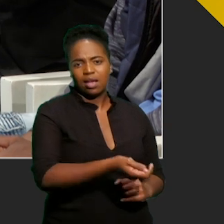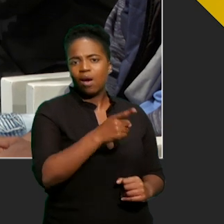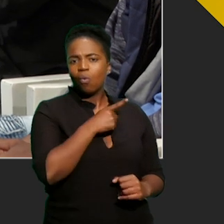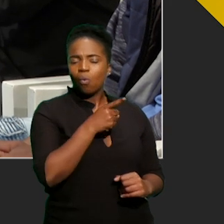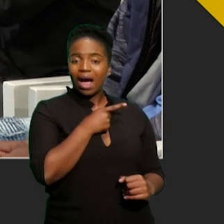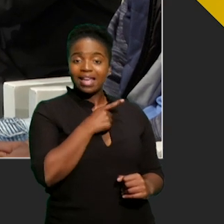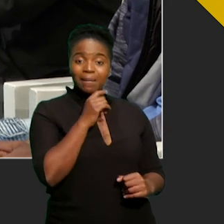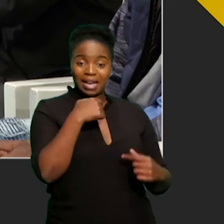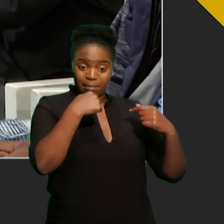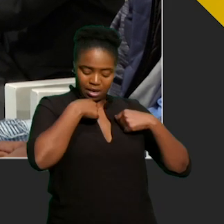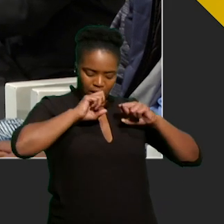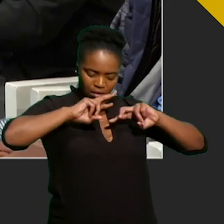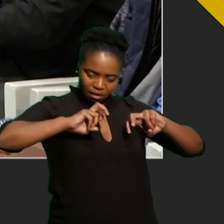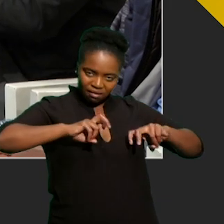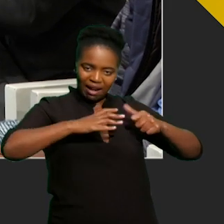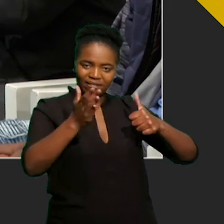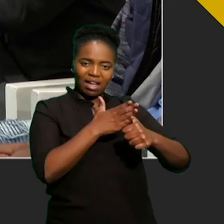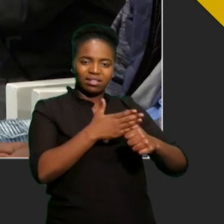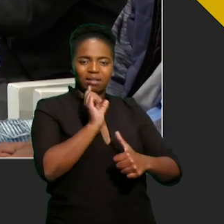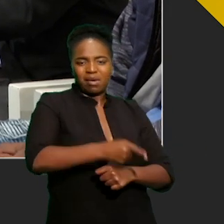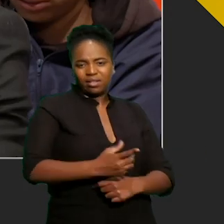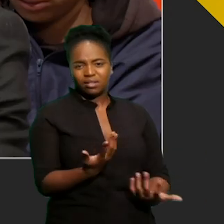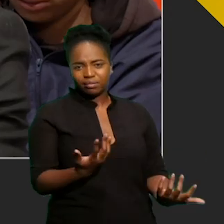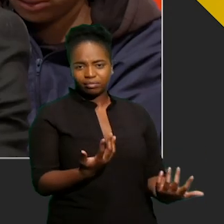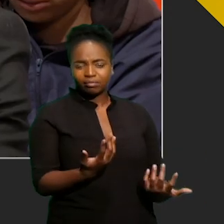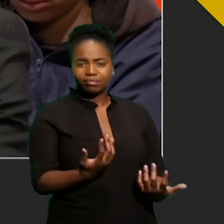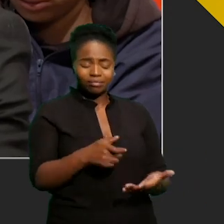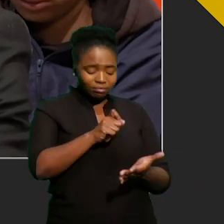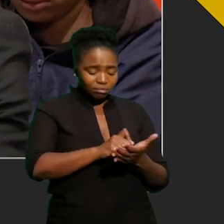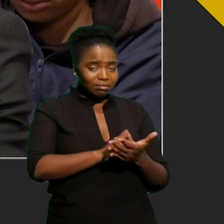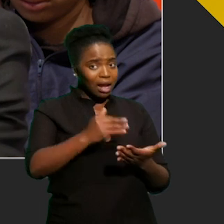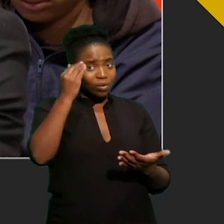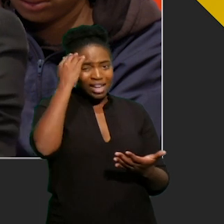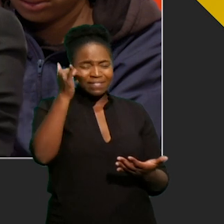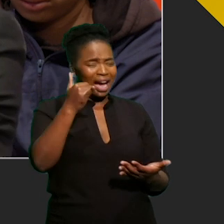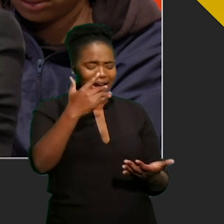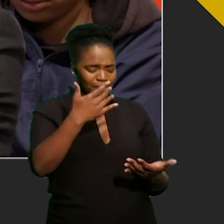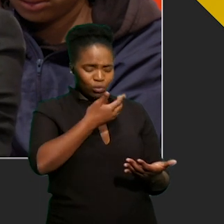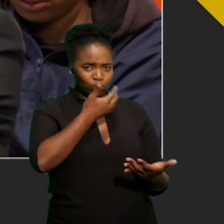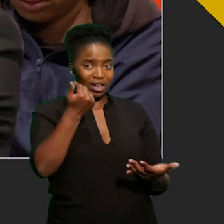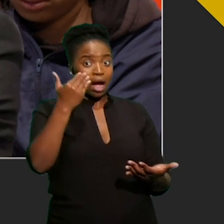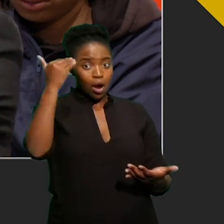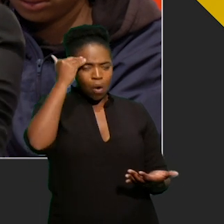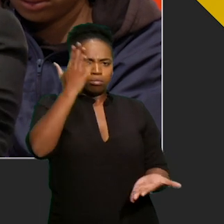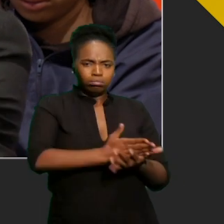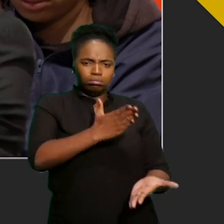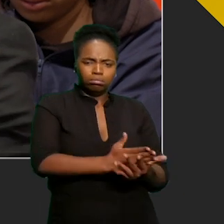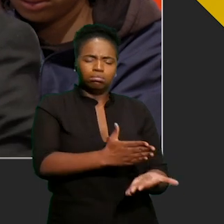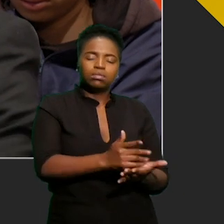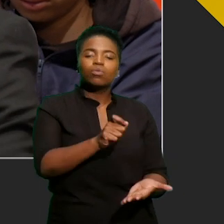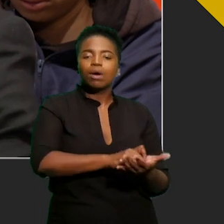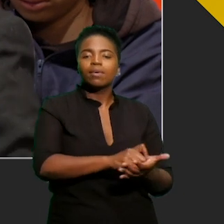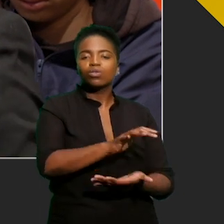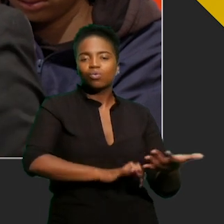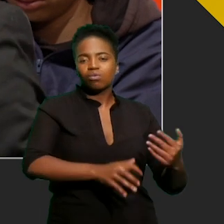researching properly. Color into your stories. Yeah. So we'll have to end up really writing what you know. If you know that this is what I know and I can vouch for this, you write.